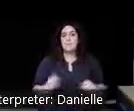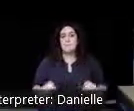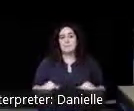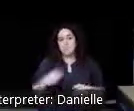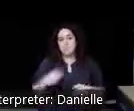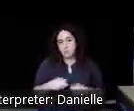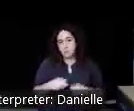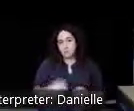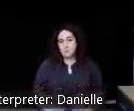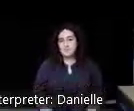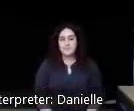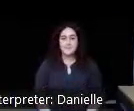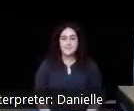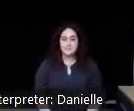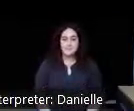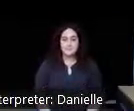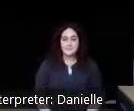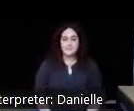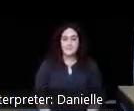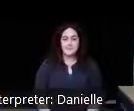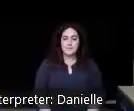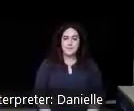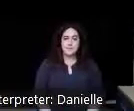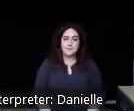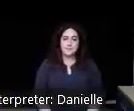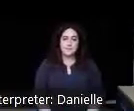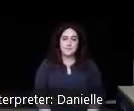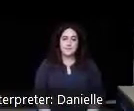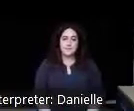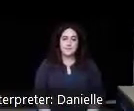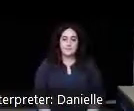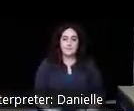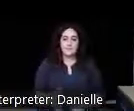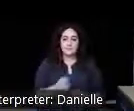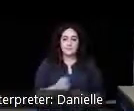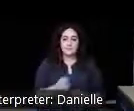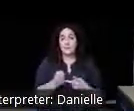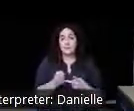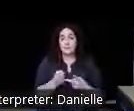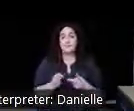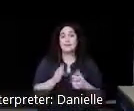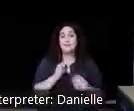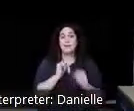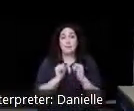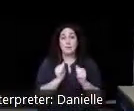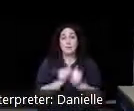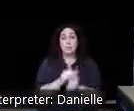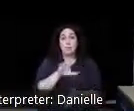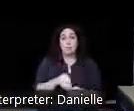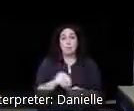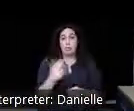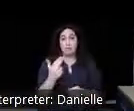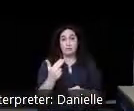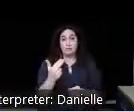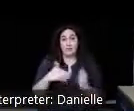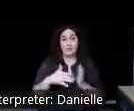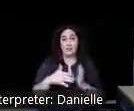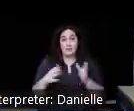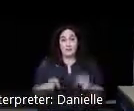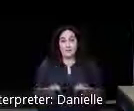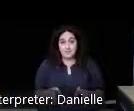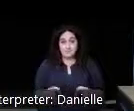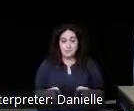well. We also ran a series of interviews with 13 academics who have published within